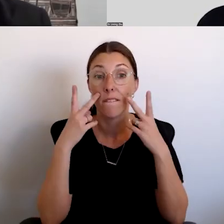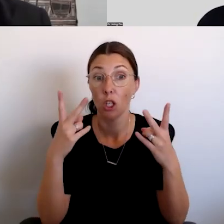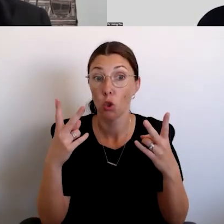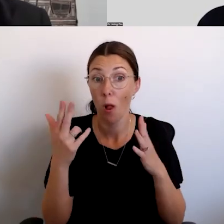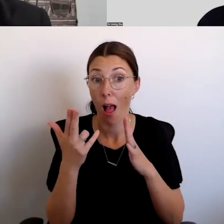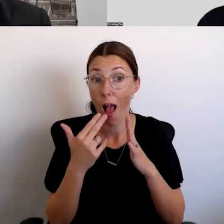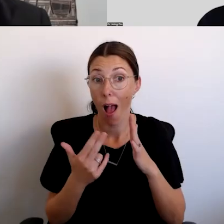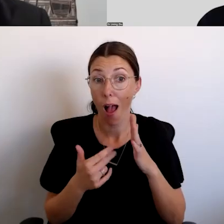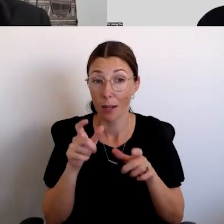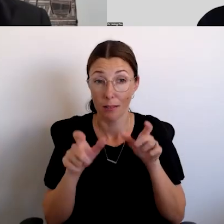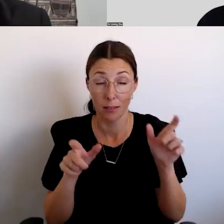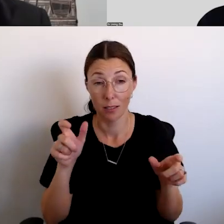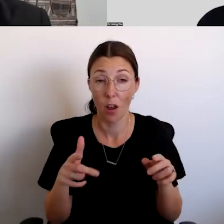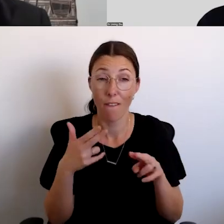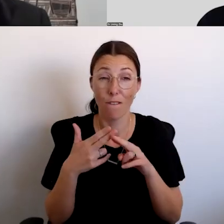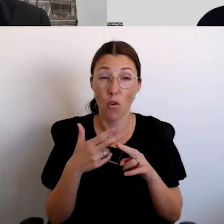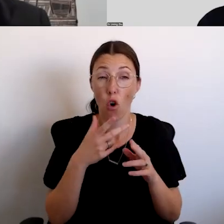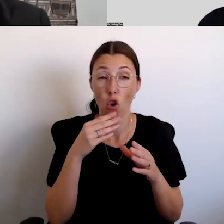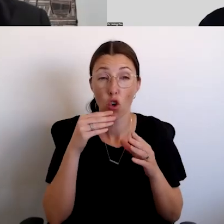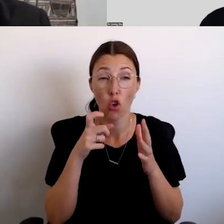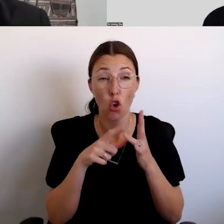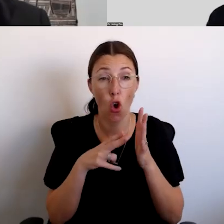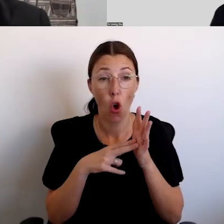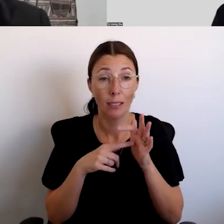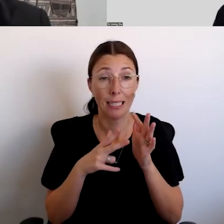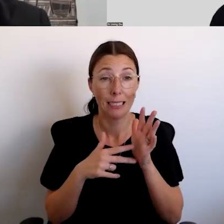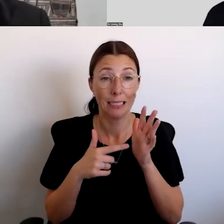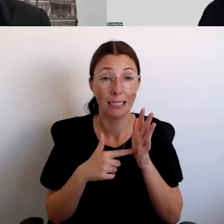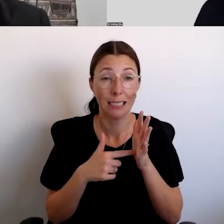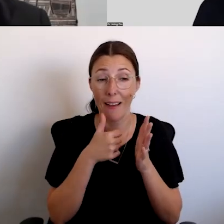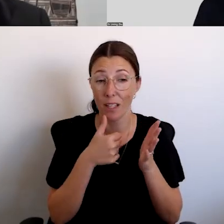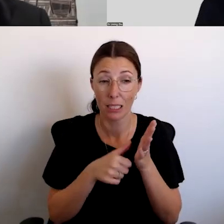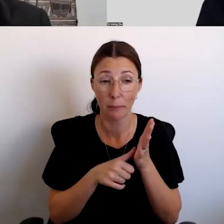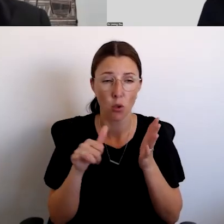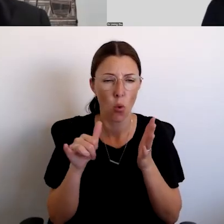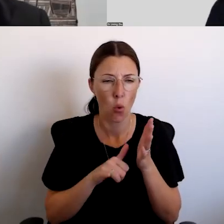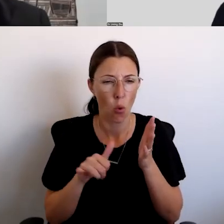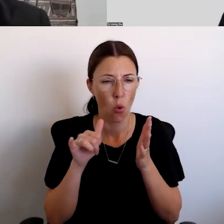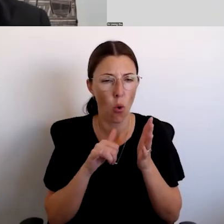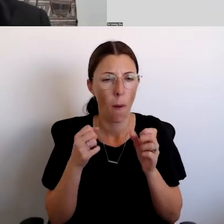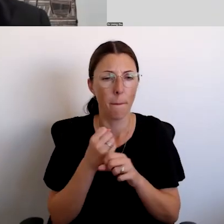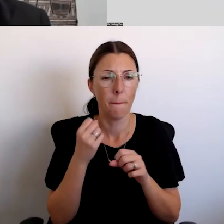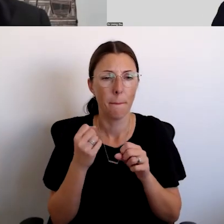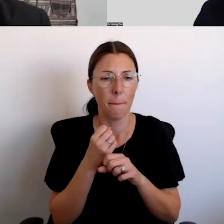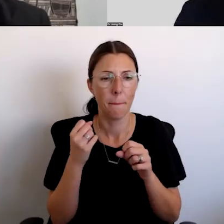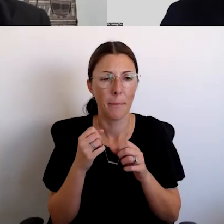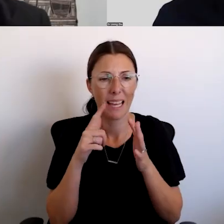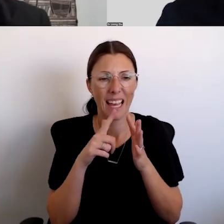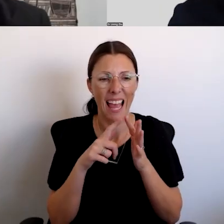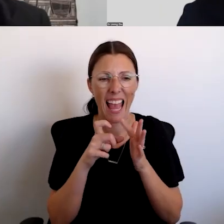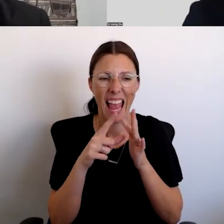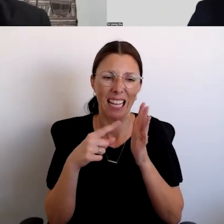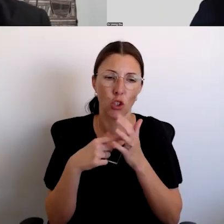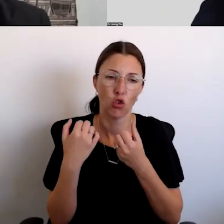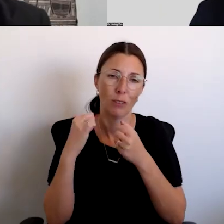an edit-resistant attribution? Does such a thing exist yet? Definitely exist